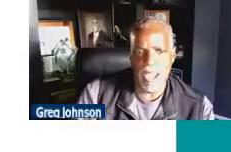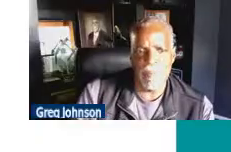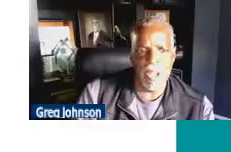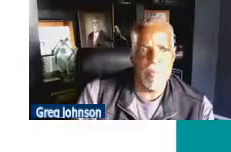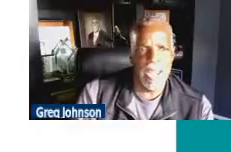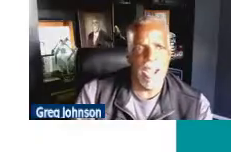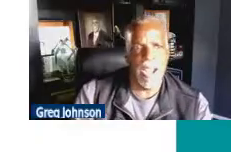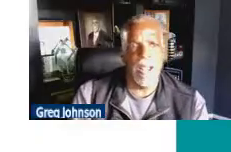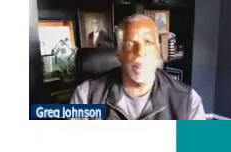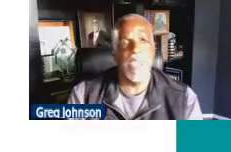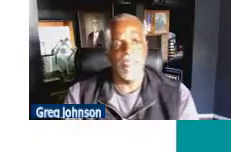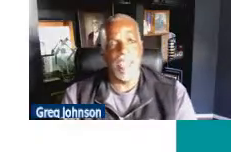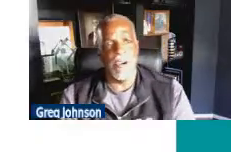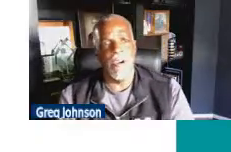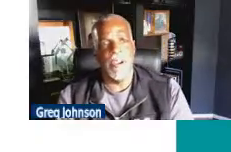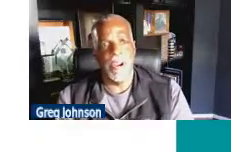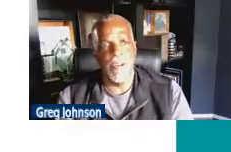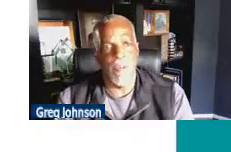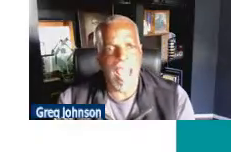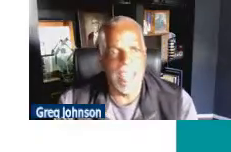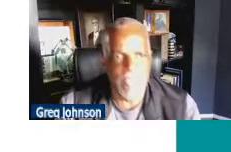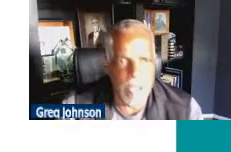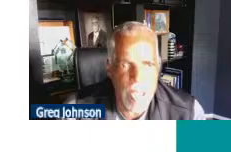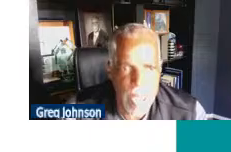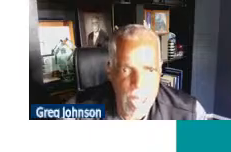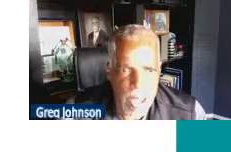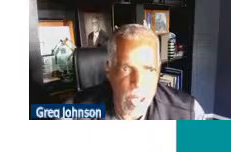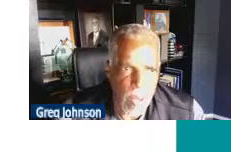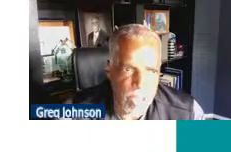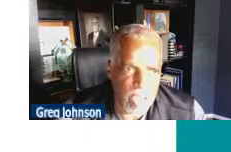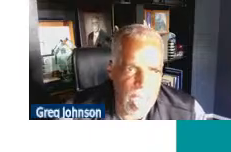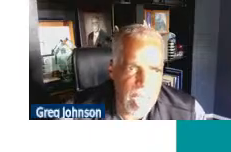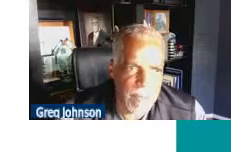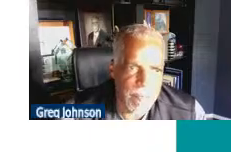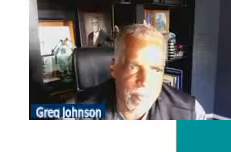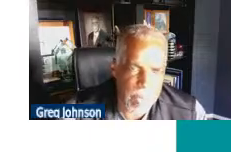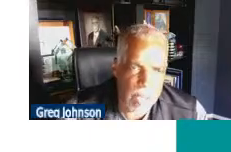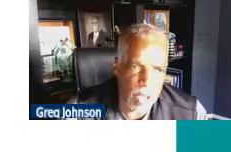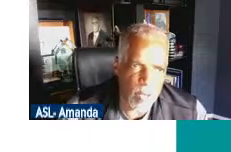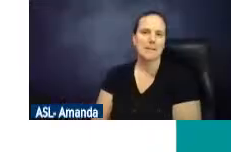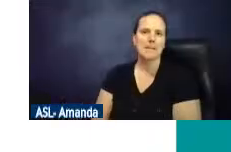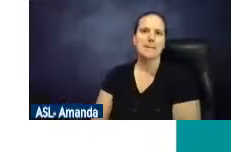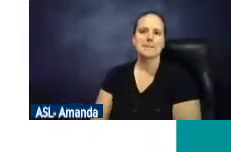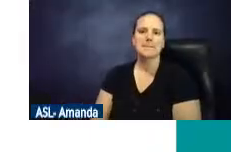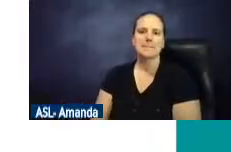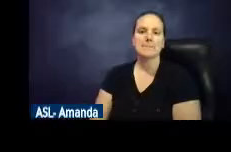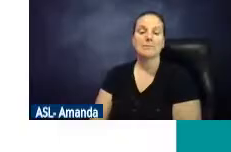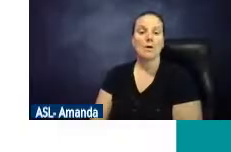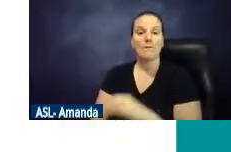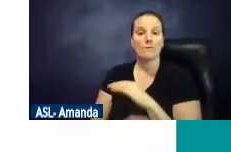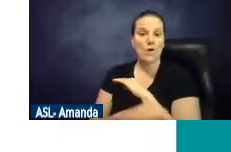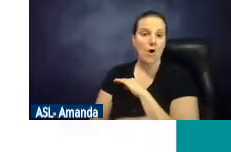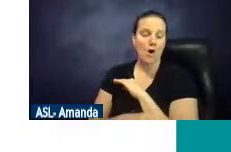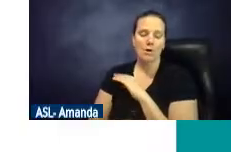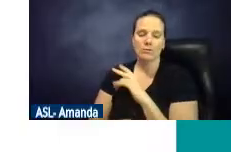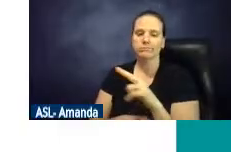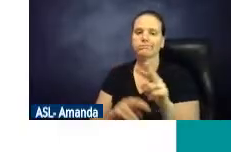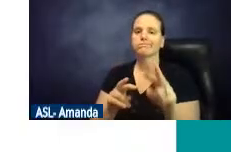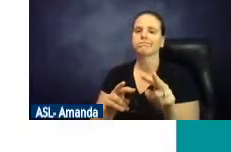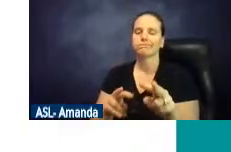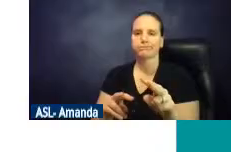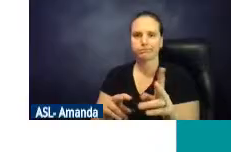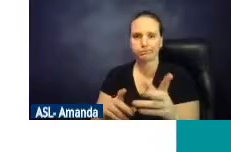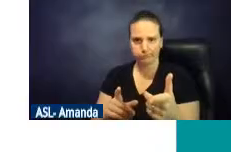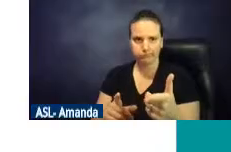of the upcoming things that are on the horizon. Once again, this fall, we anticipate the submission